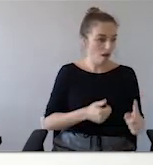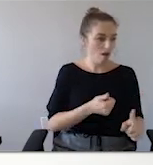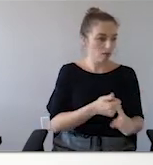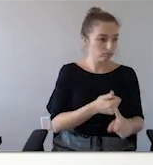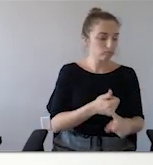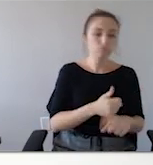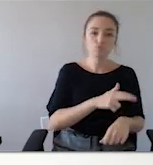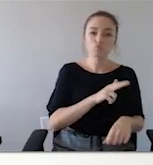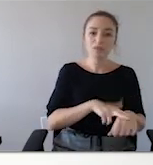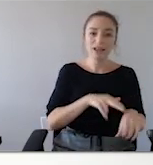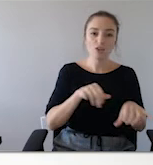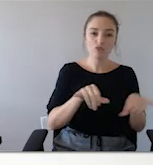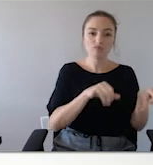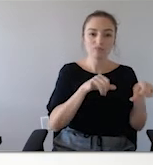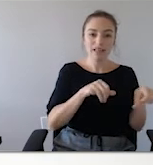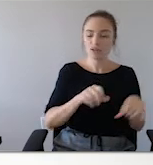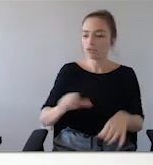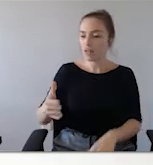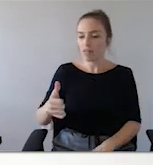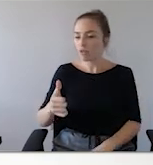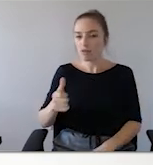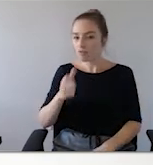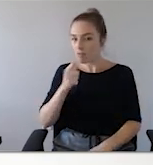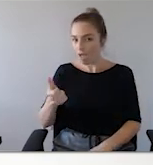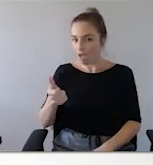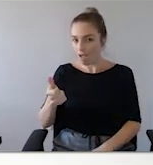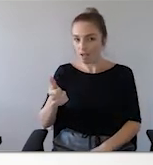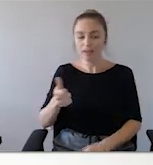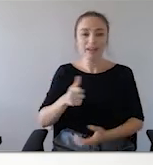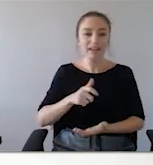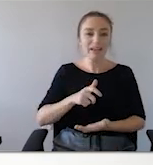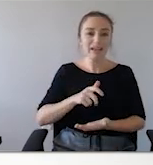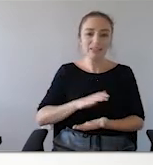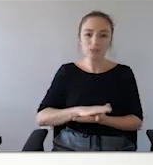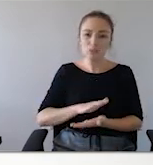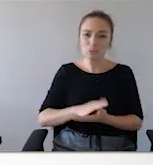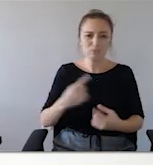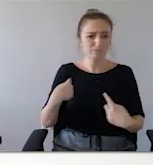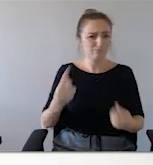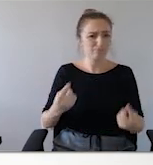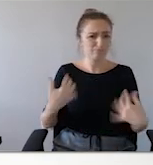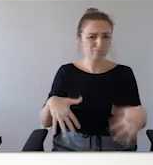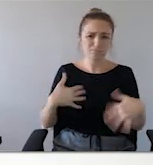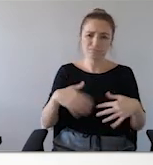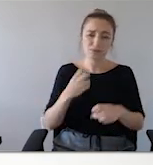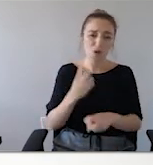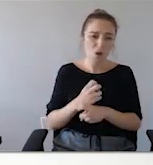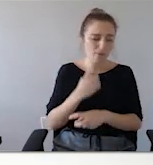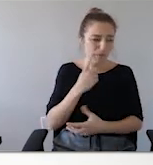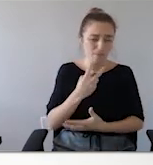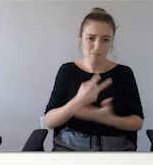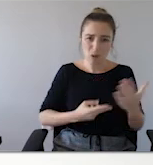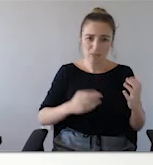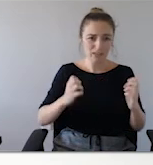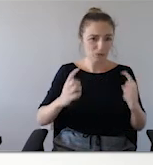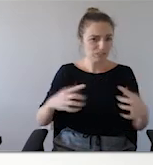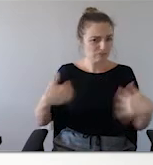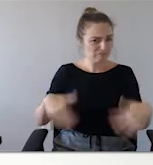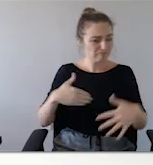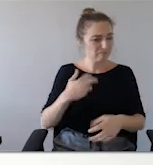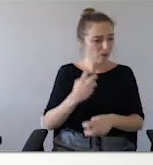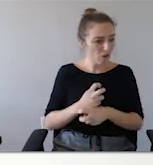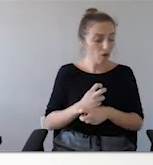is not. And school has been very hard for both of them. And those boys have such